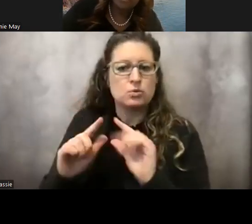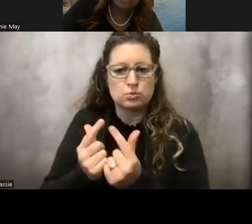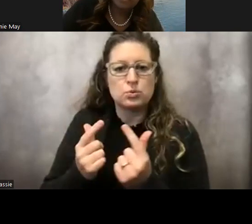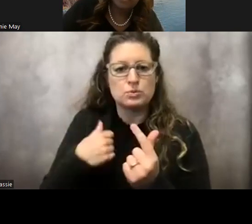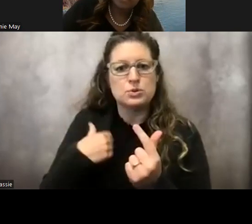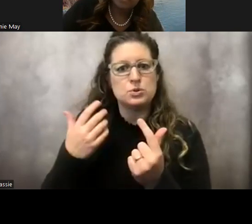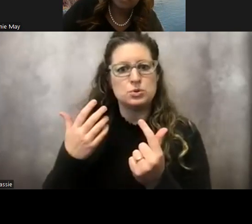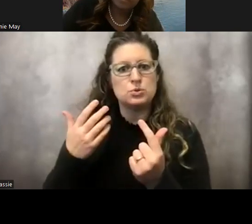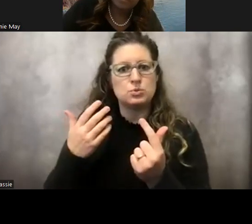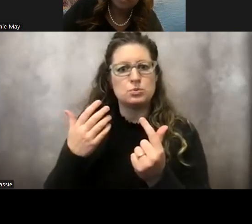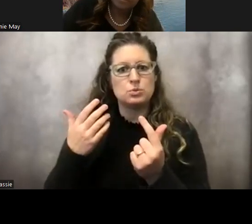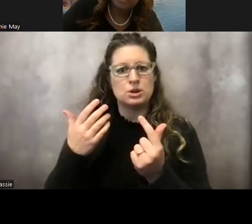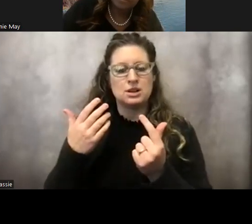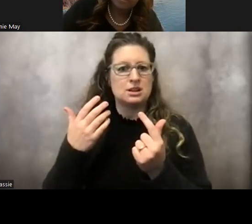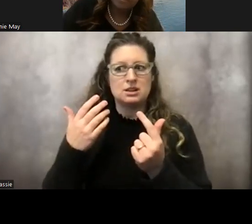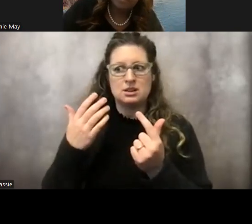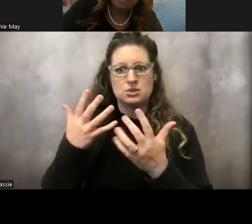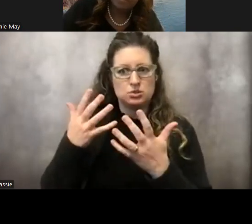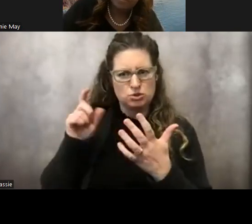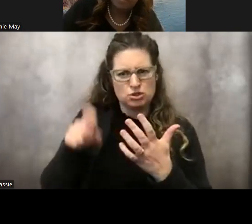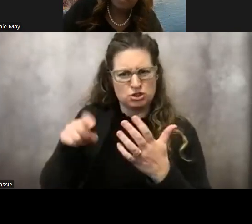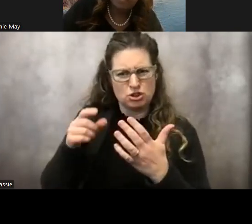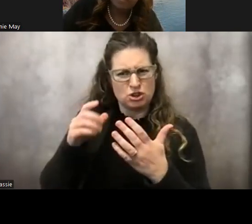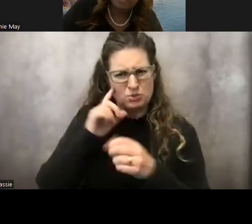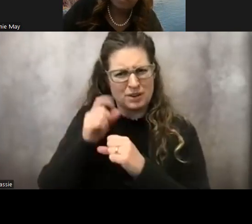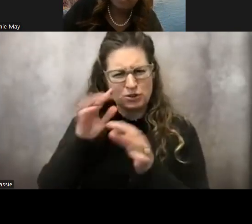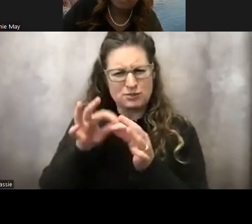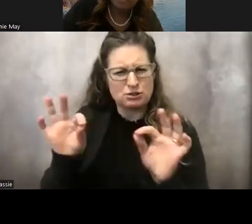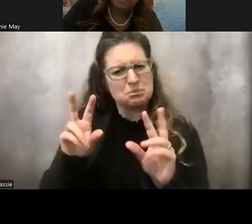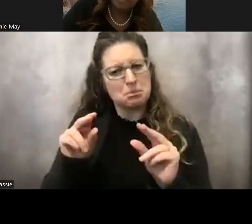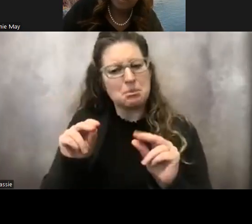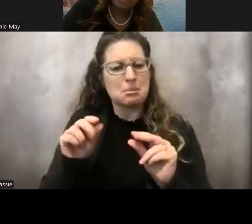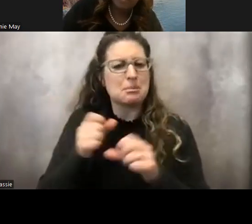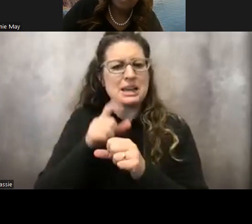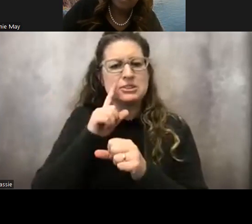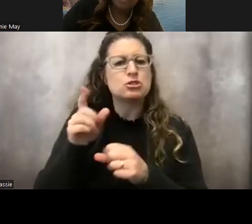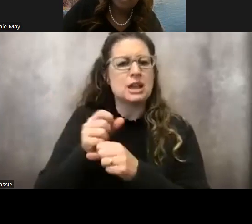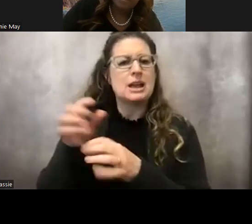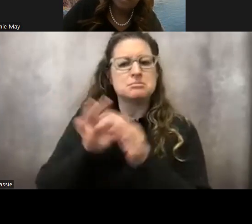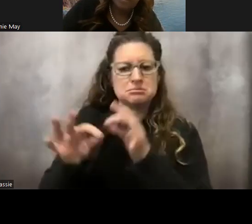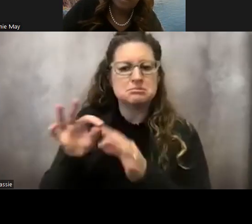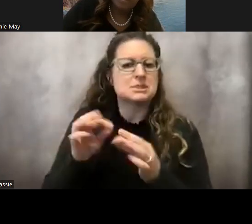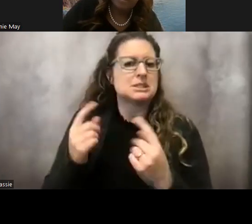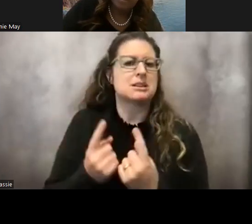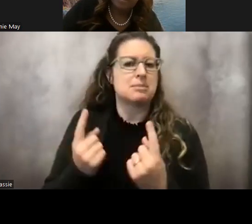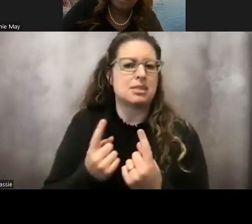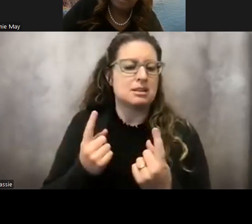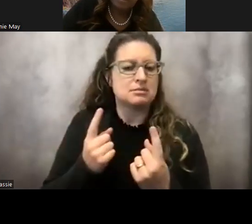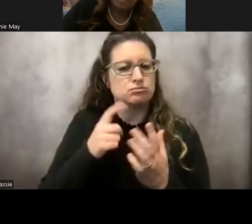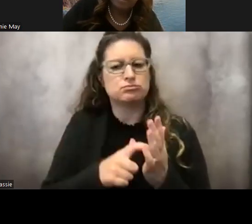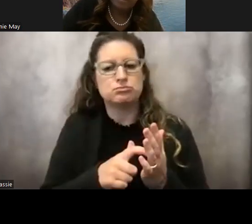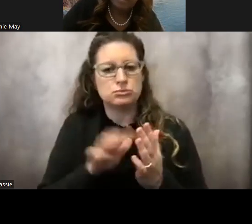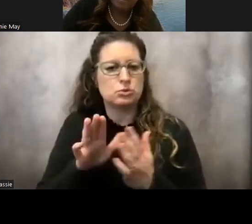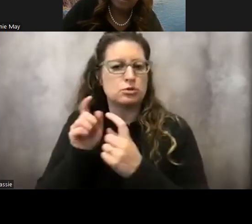do it for free. And so I think those are some things that come to